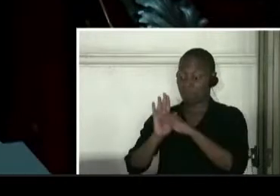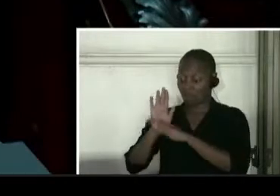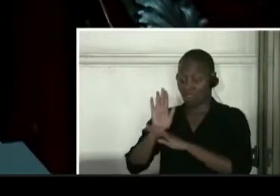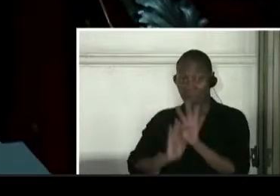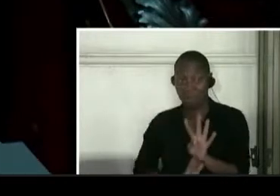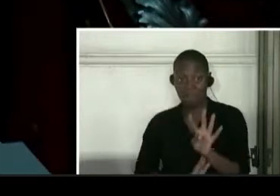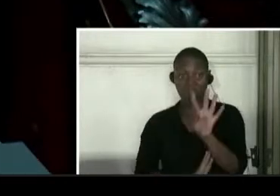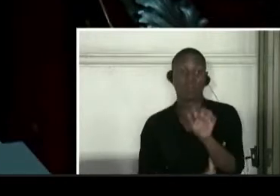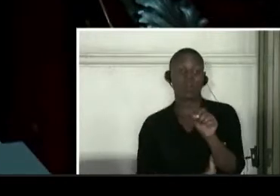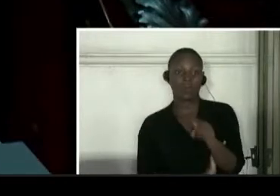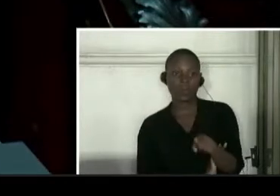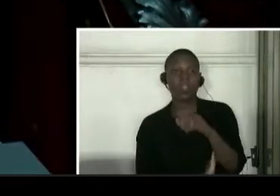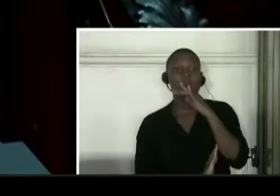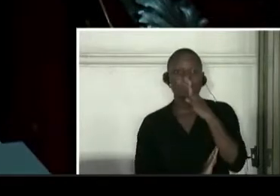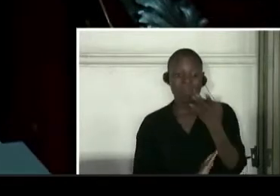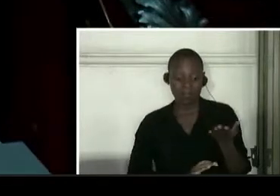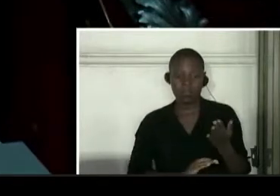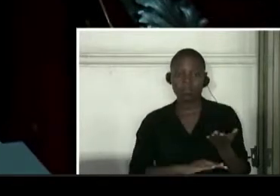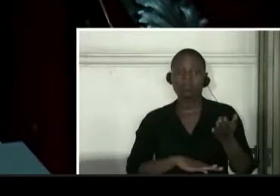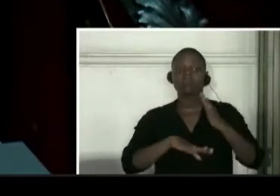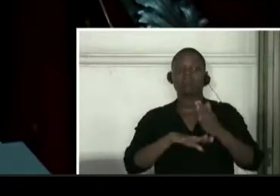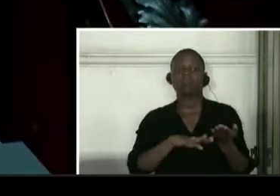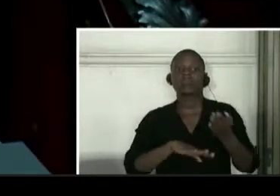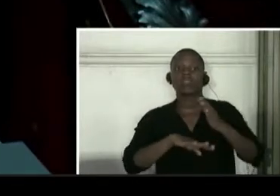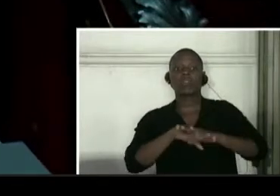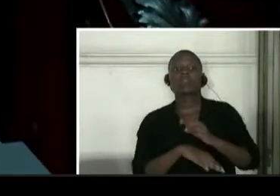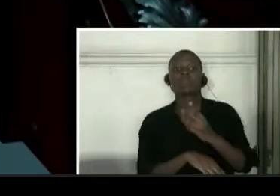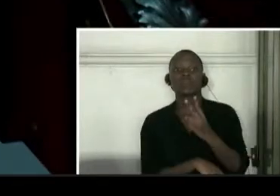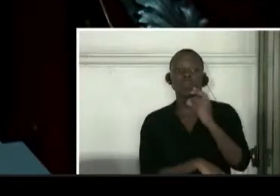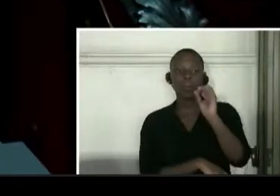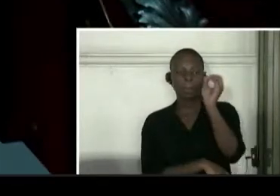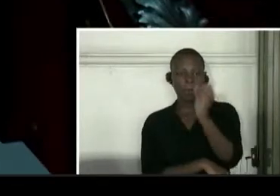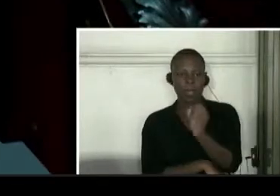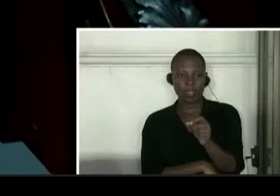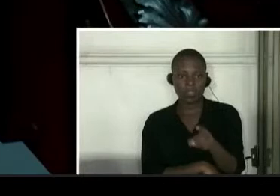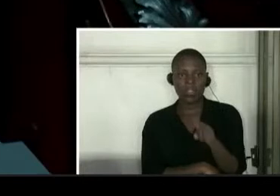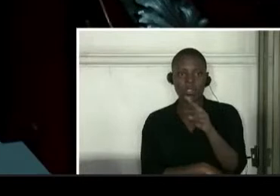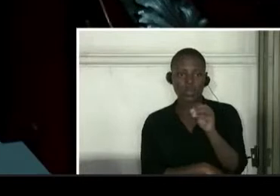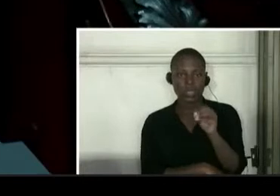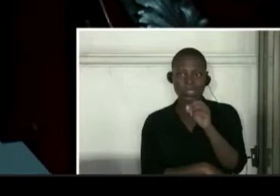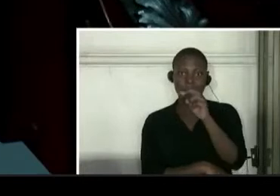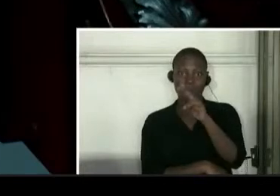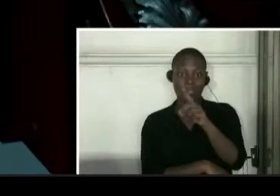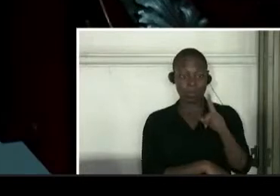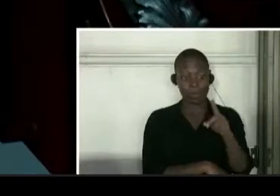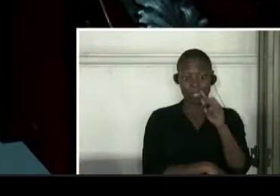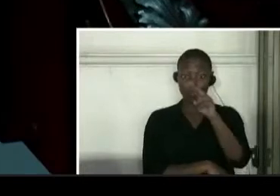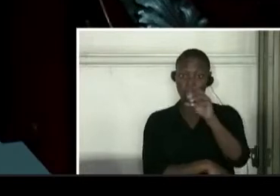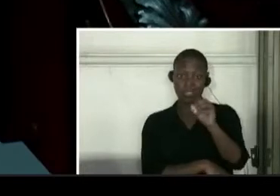properties, the program will grow by 2% between 2021 and 2022 and